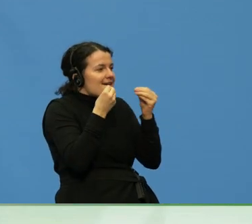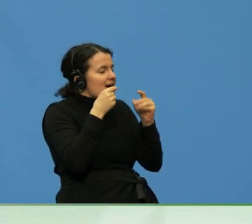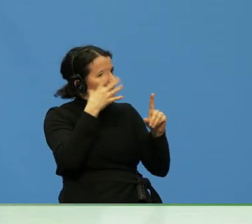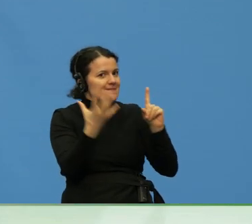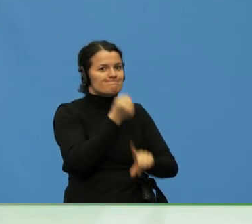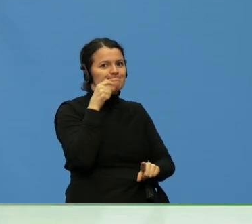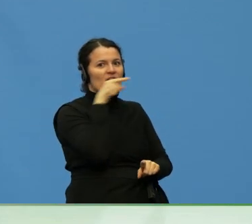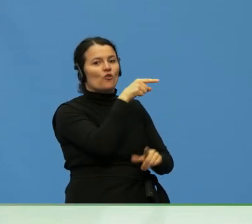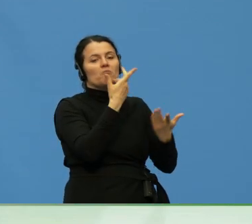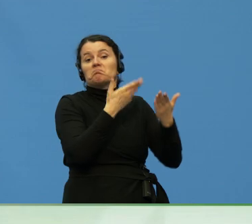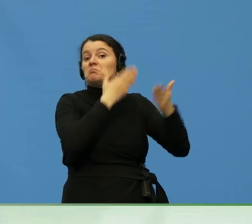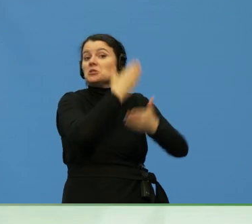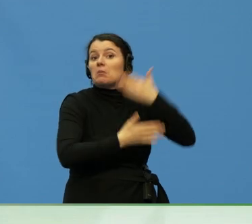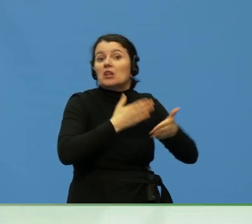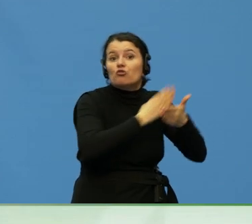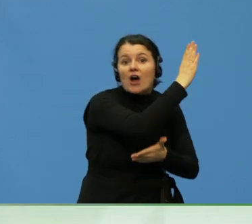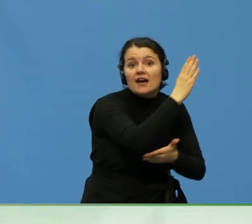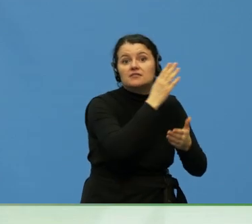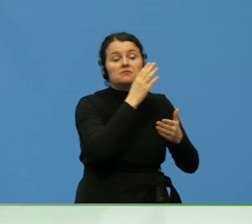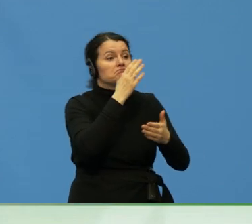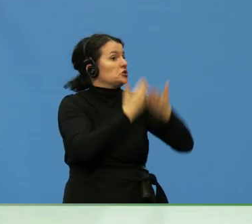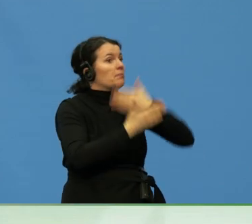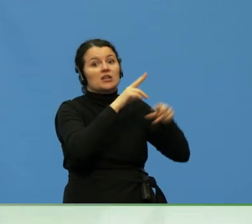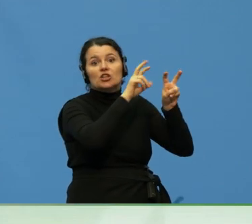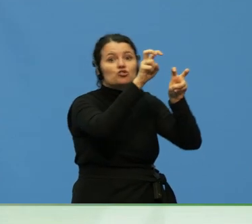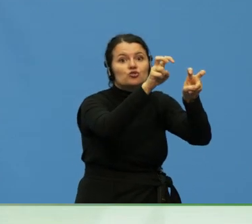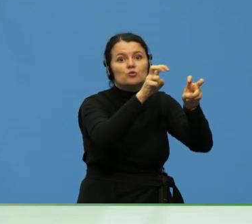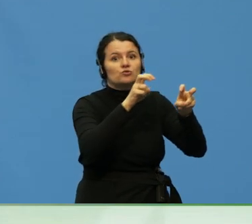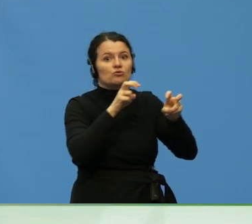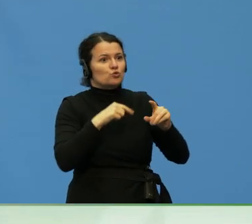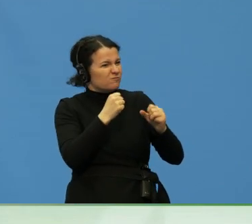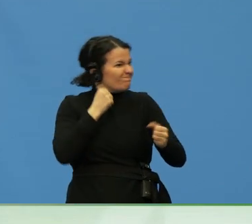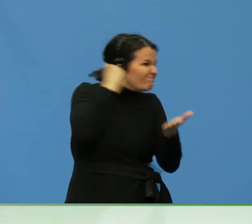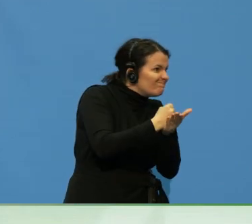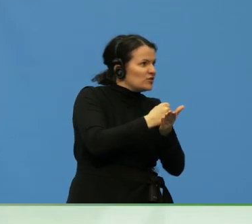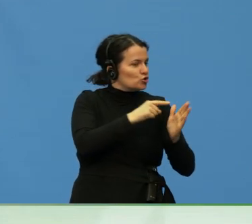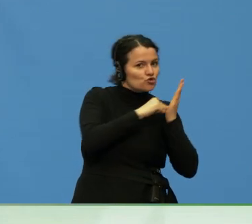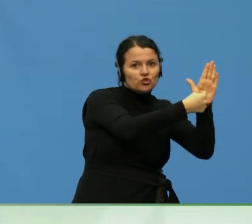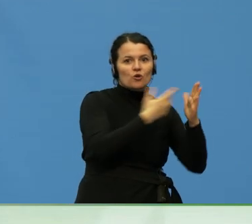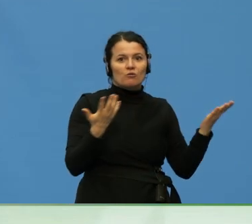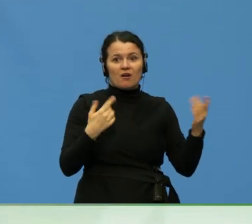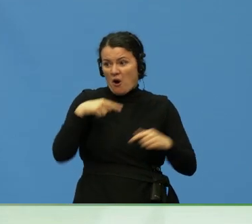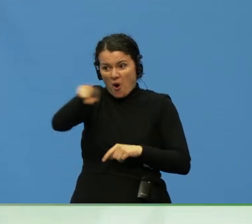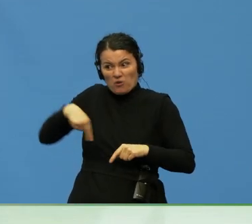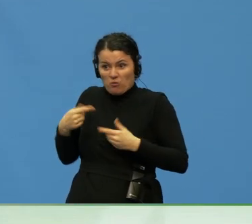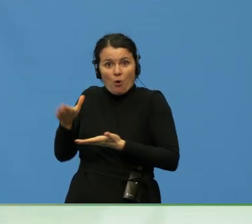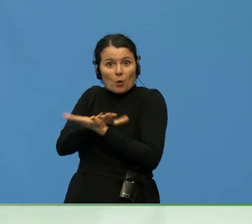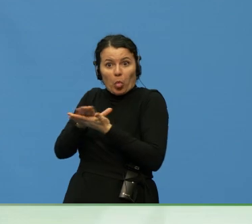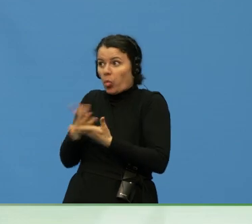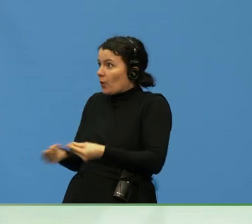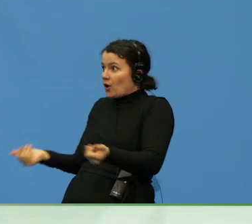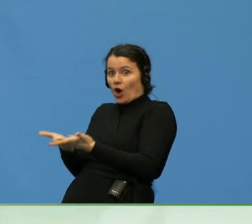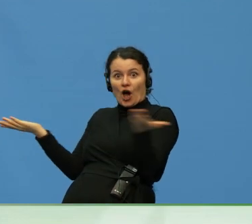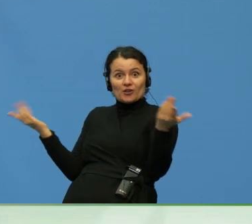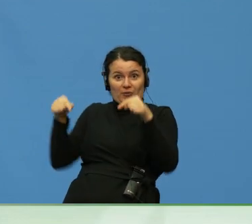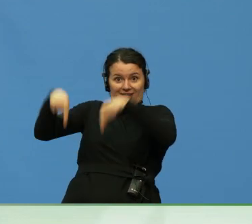to kind of put a stake in the ground, because we're not going anywhere. And that's just a fact. We're not